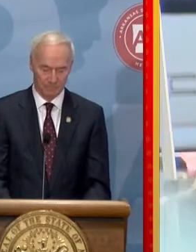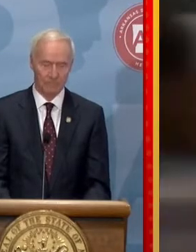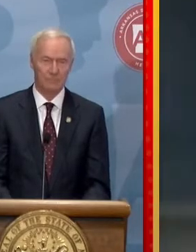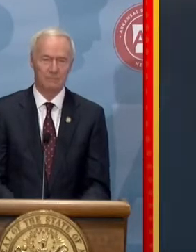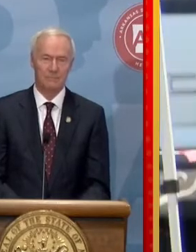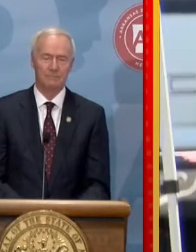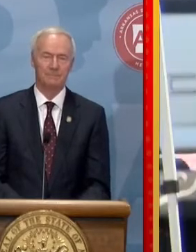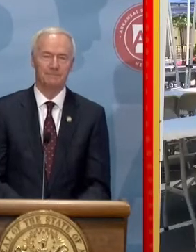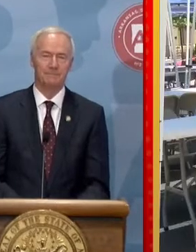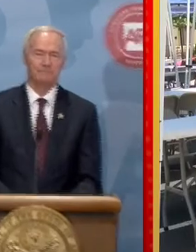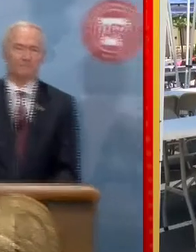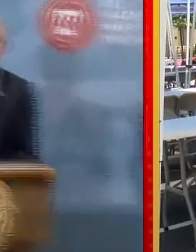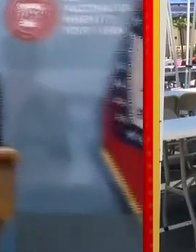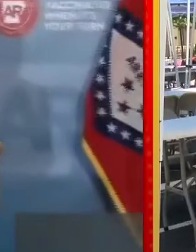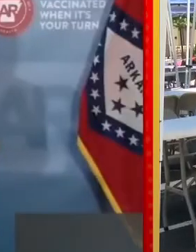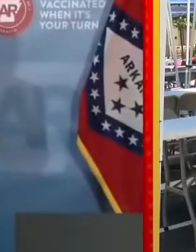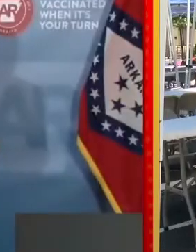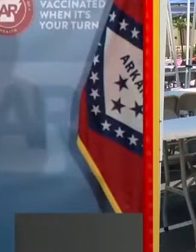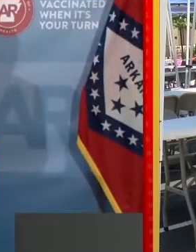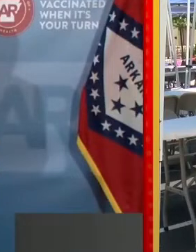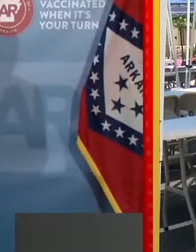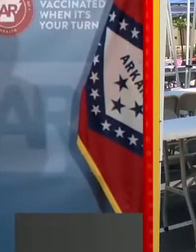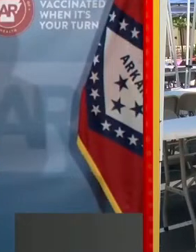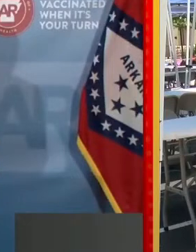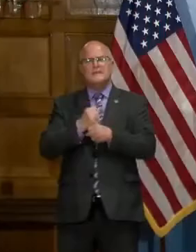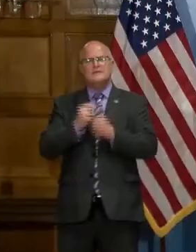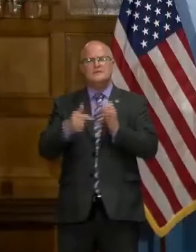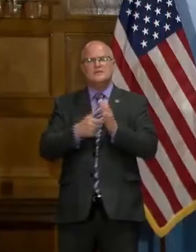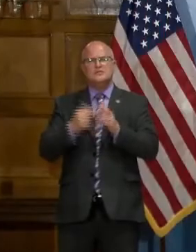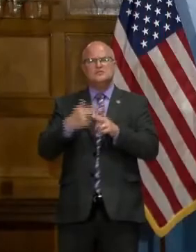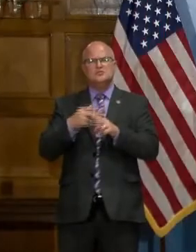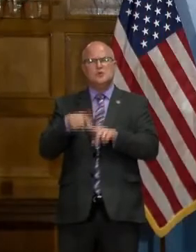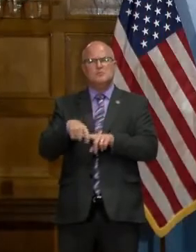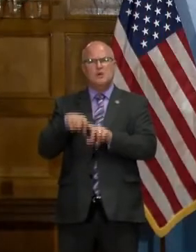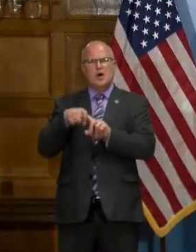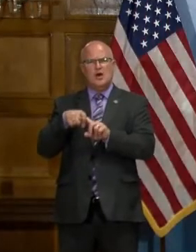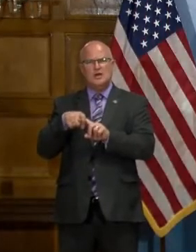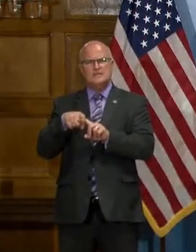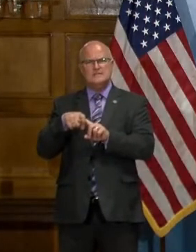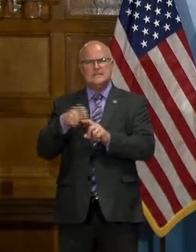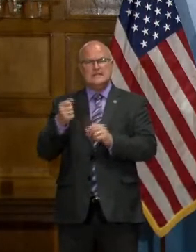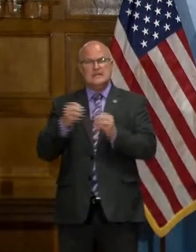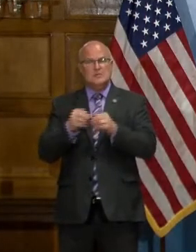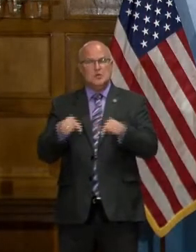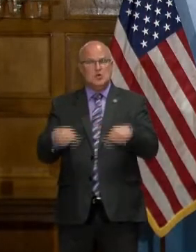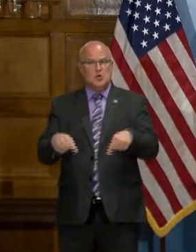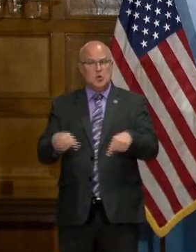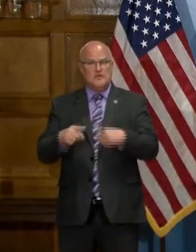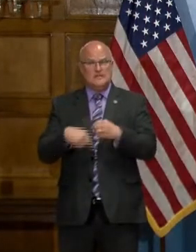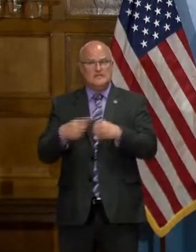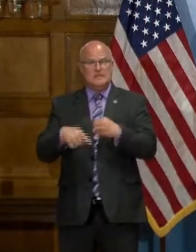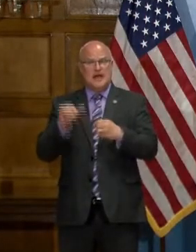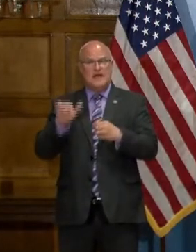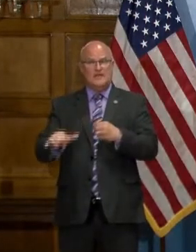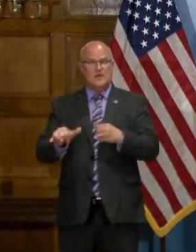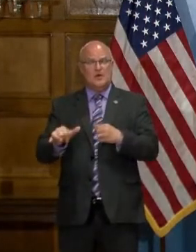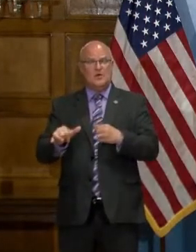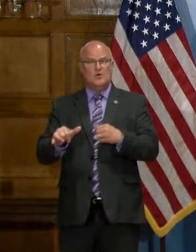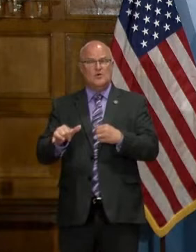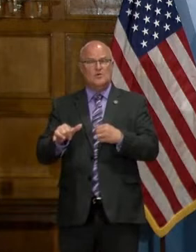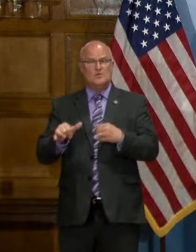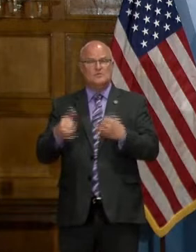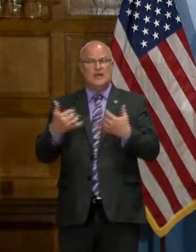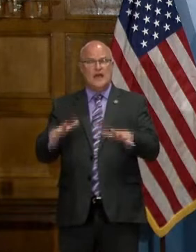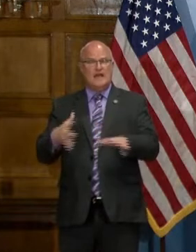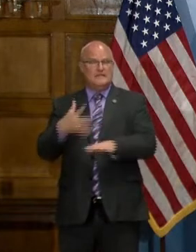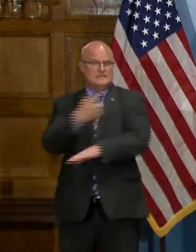and Dr. Romero, whether this makes y'all with this short pause a little more nervous about those who may have been already